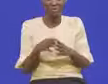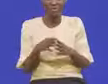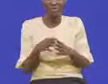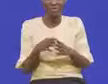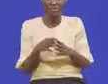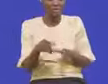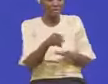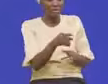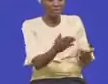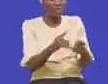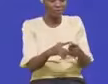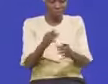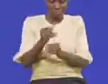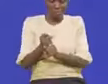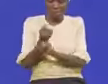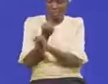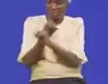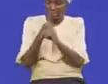They want to get salvation.